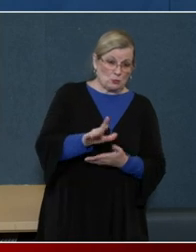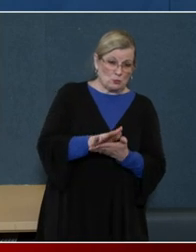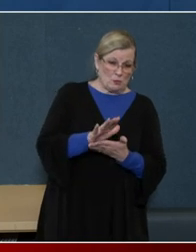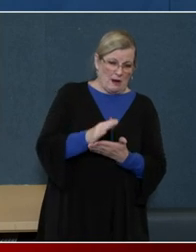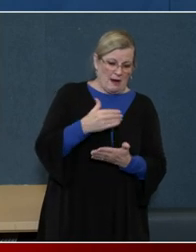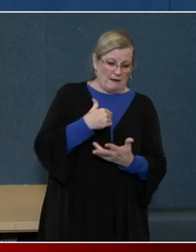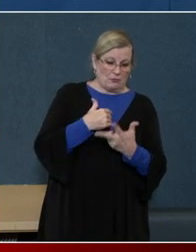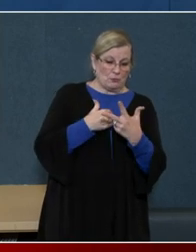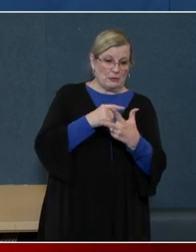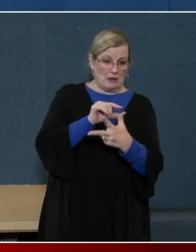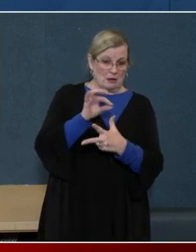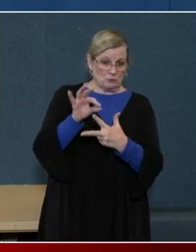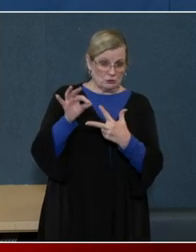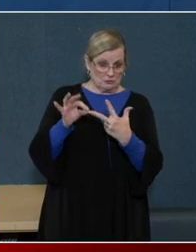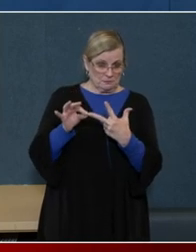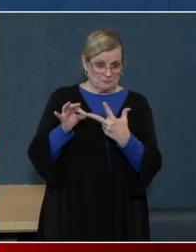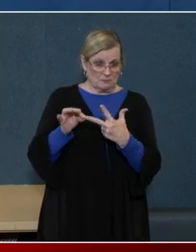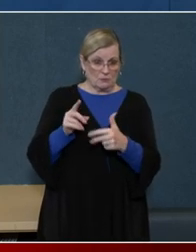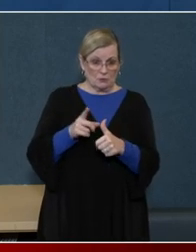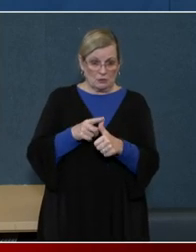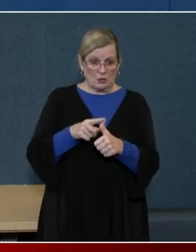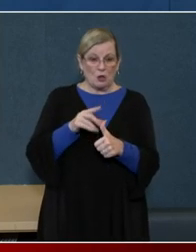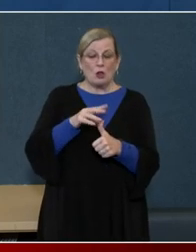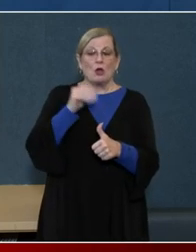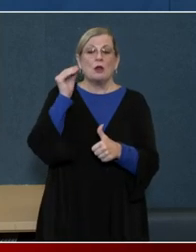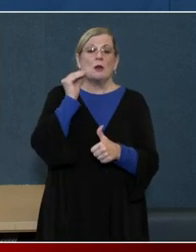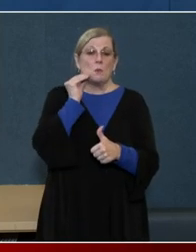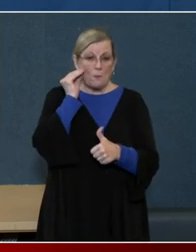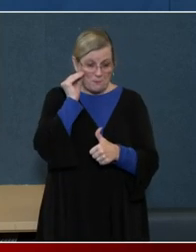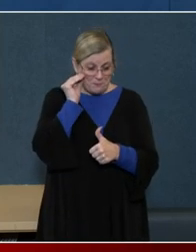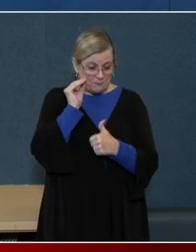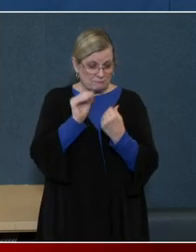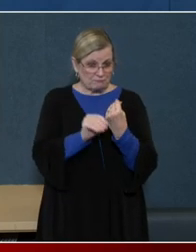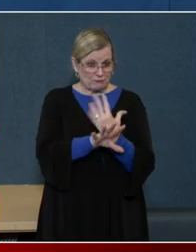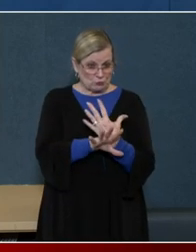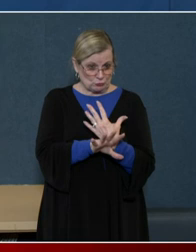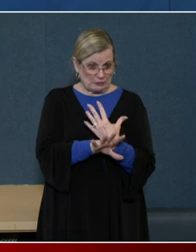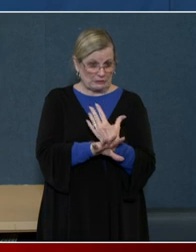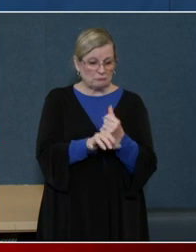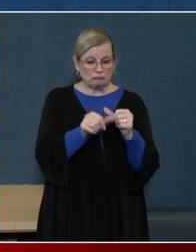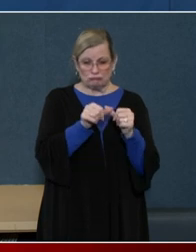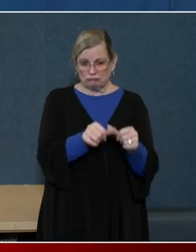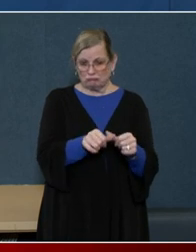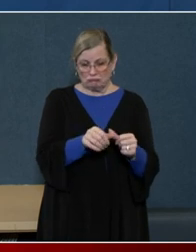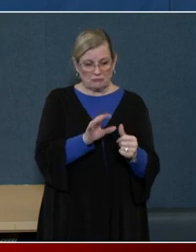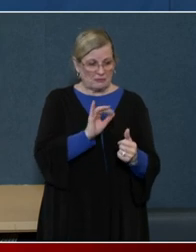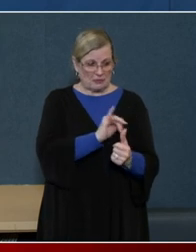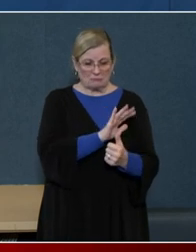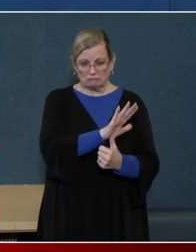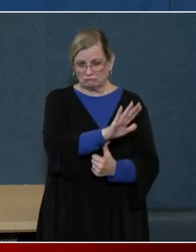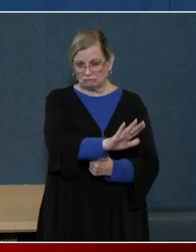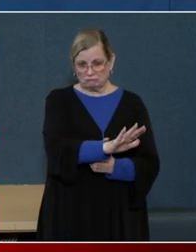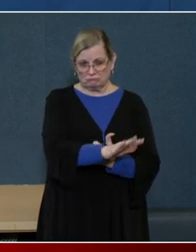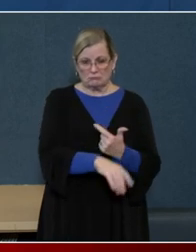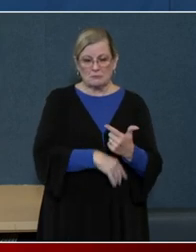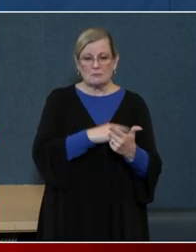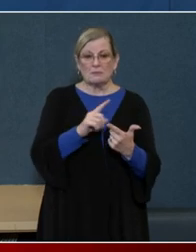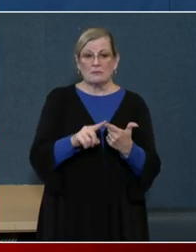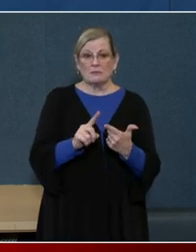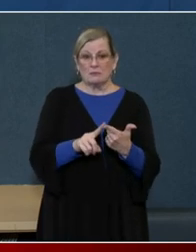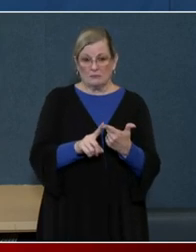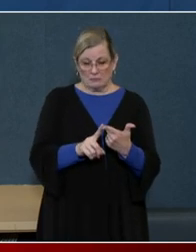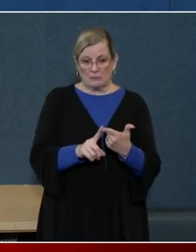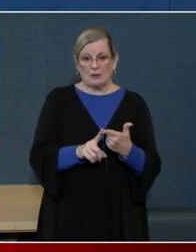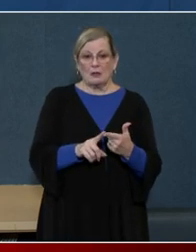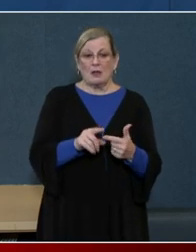As I mentioned earlier, learning at home will continue to be an option for families. In this model, students will have